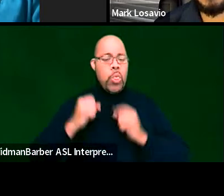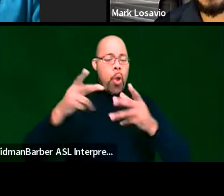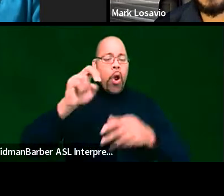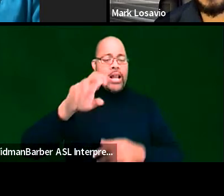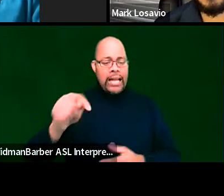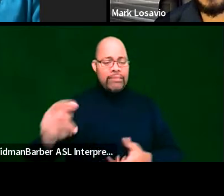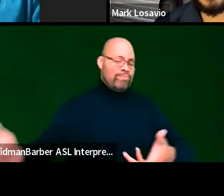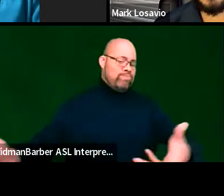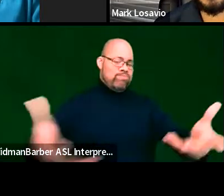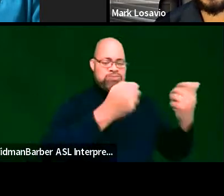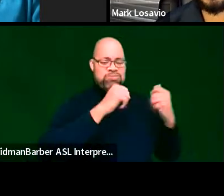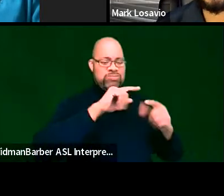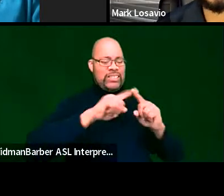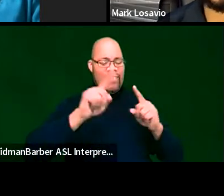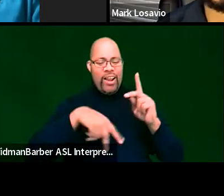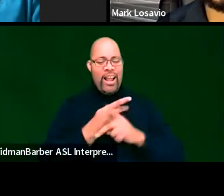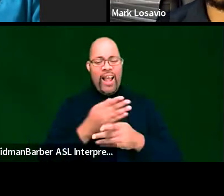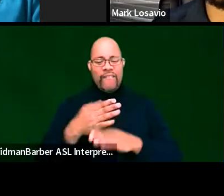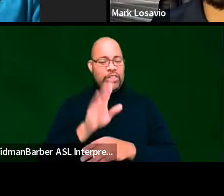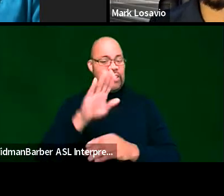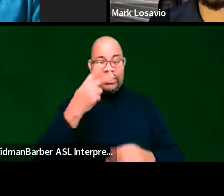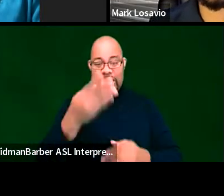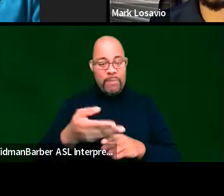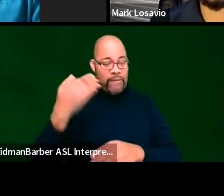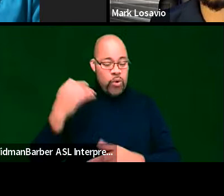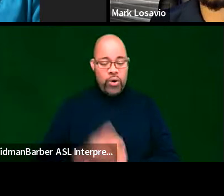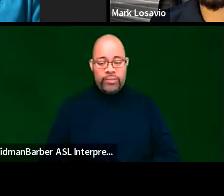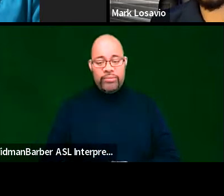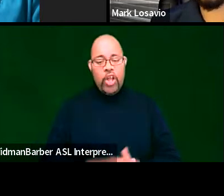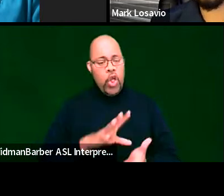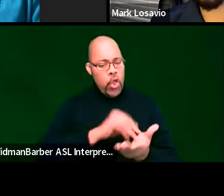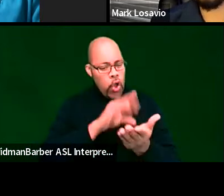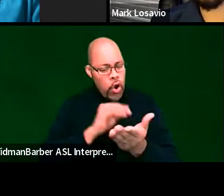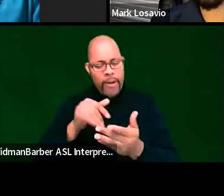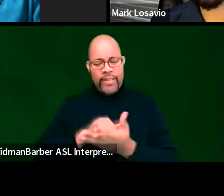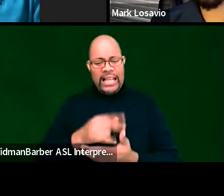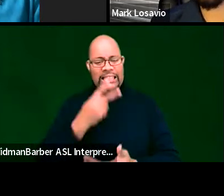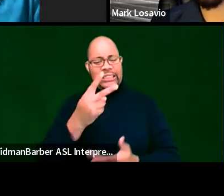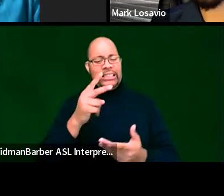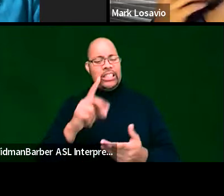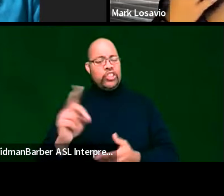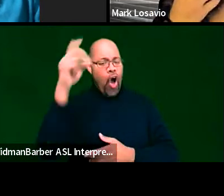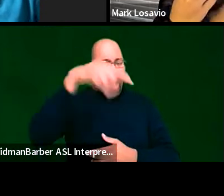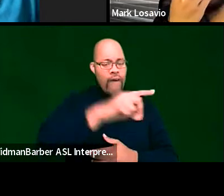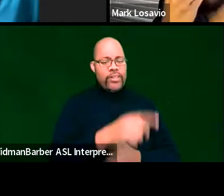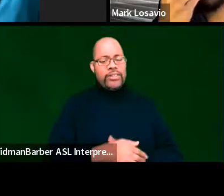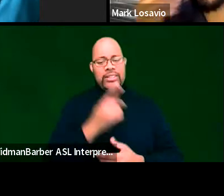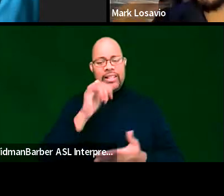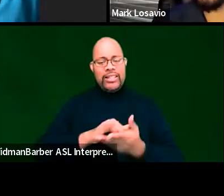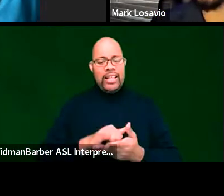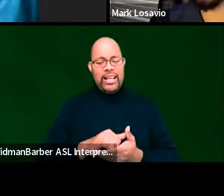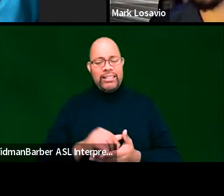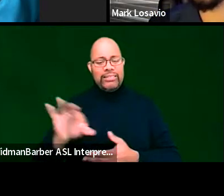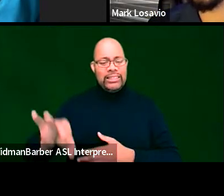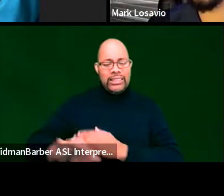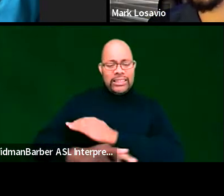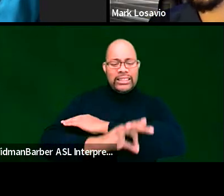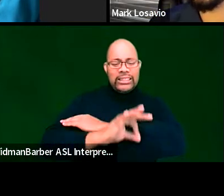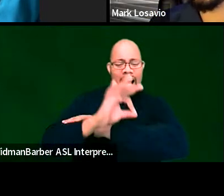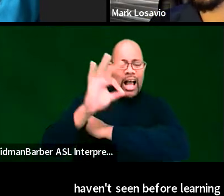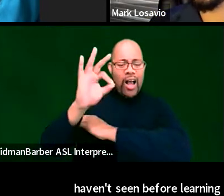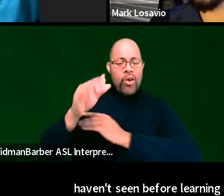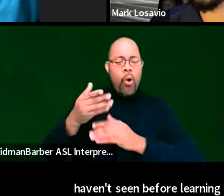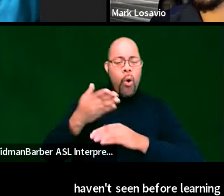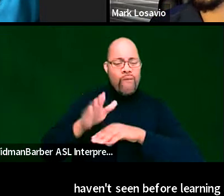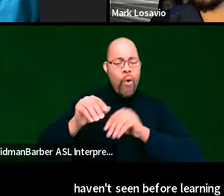and you're collecting all kinds of different fish you hadn't seen before, learning about them. You're seeing the dolphins break. You see that sun come up over the